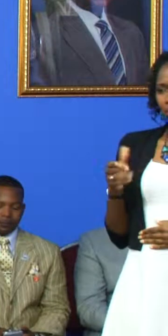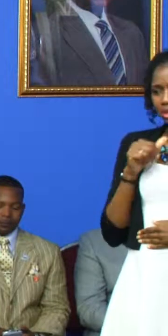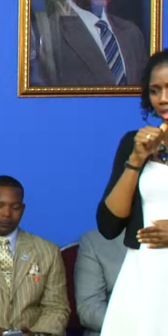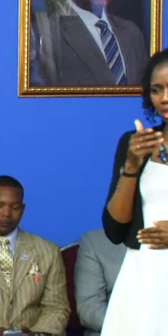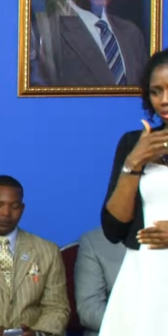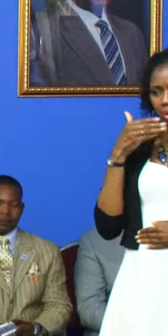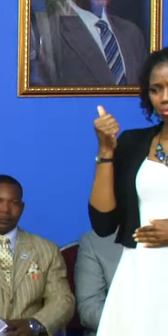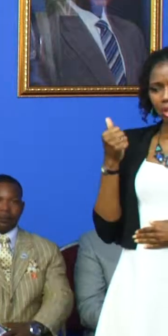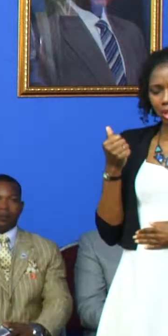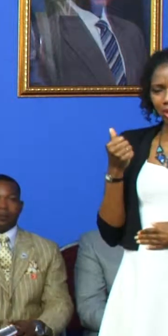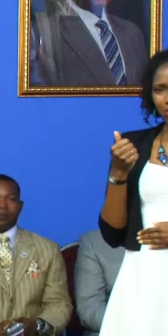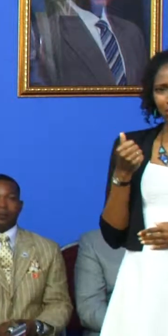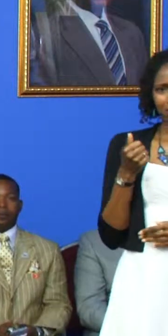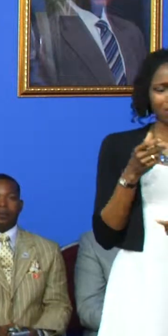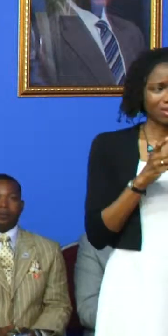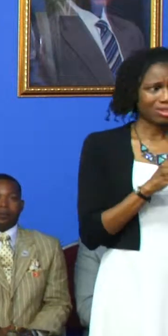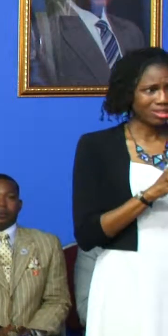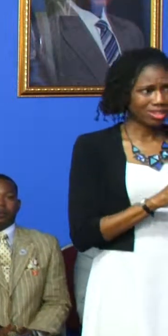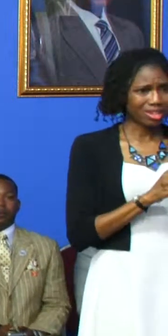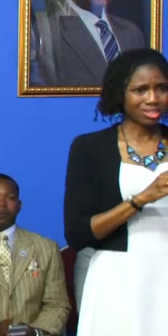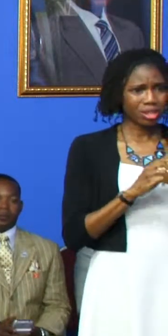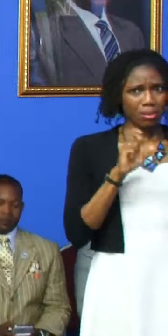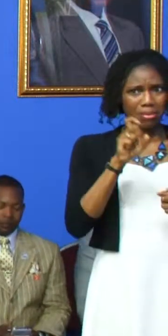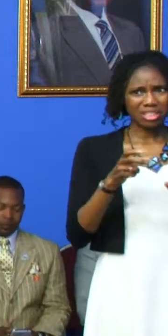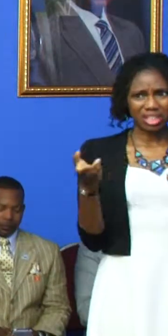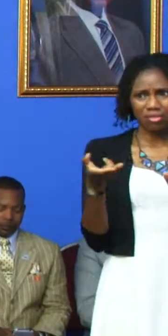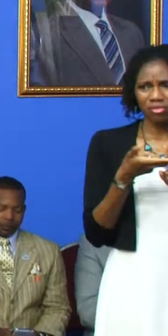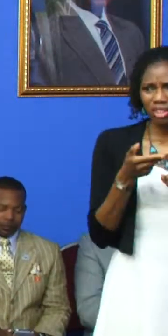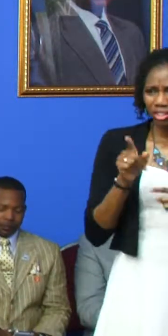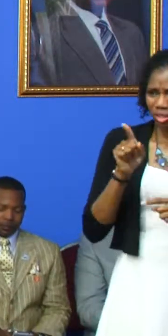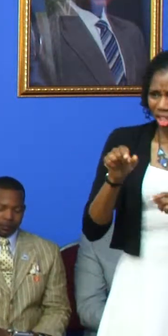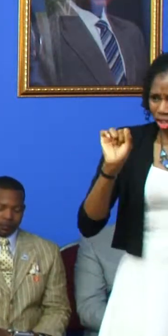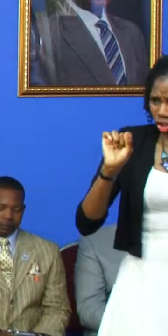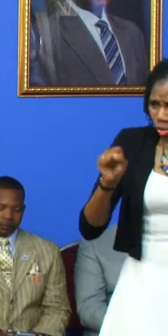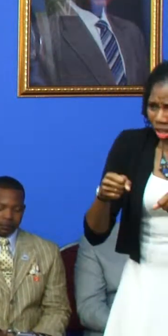the doctor got to convince you before he can heal you.